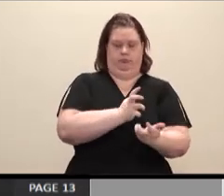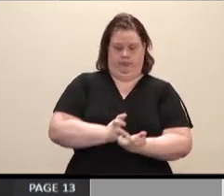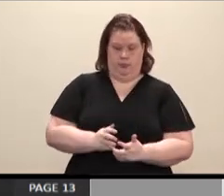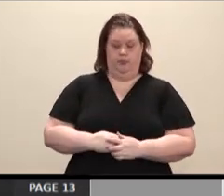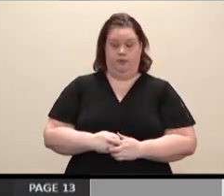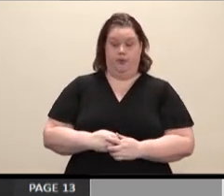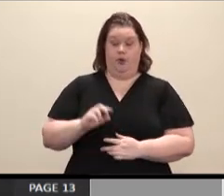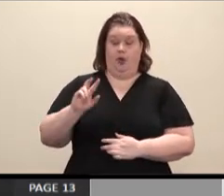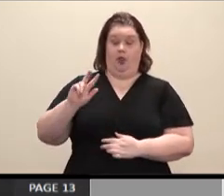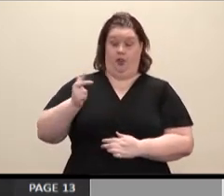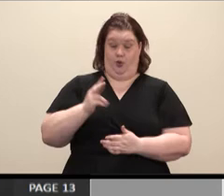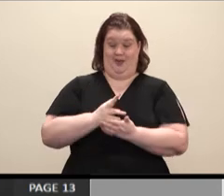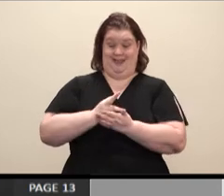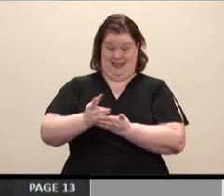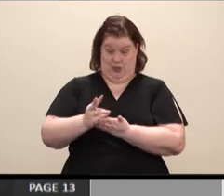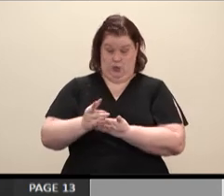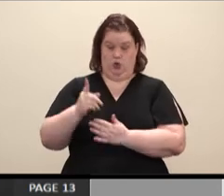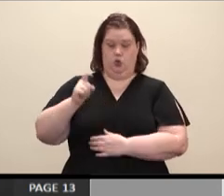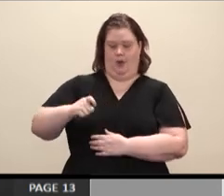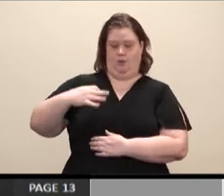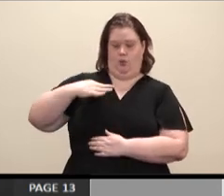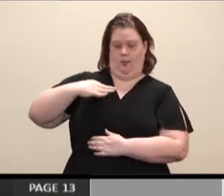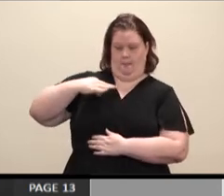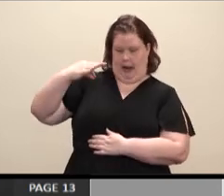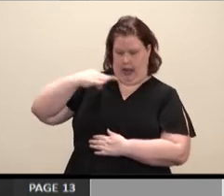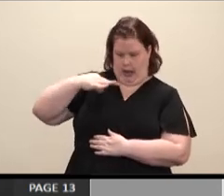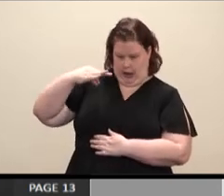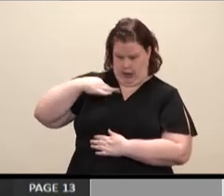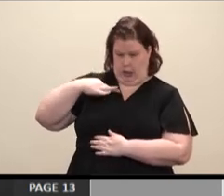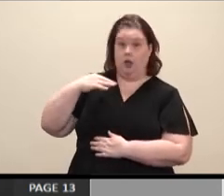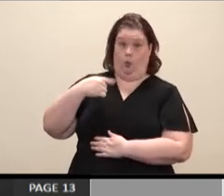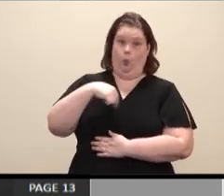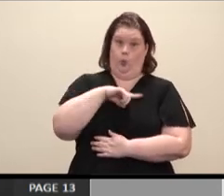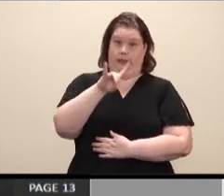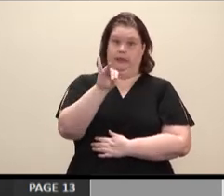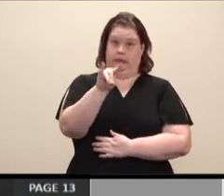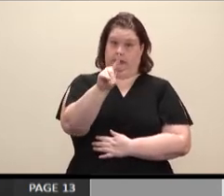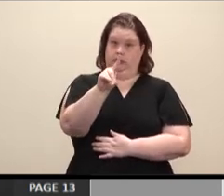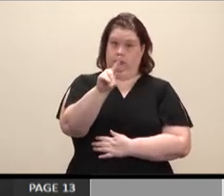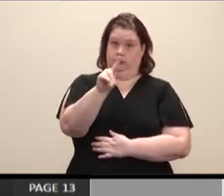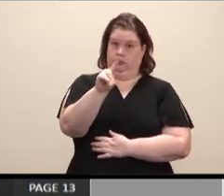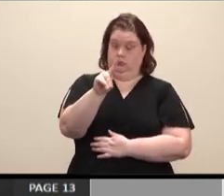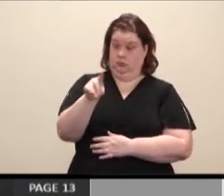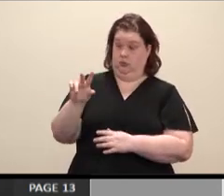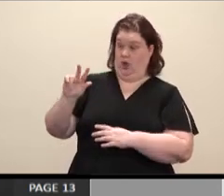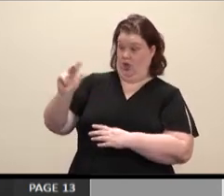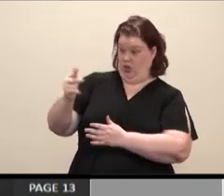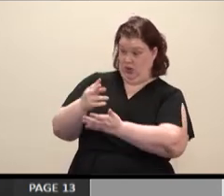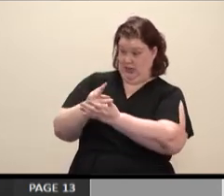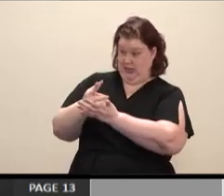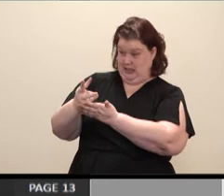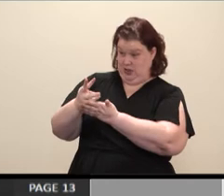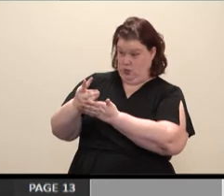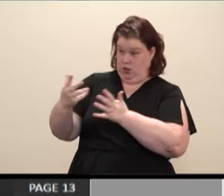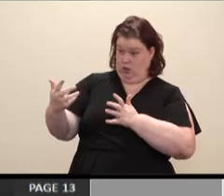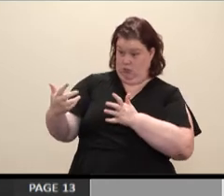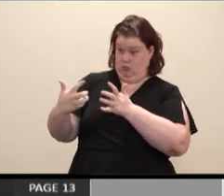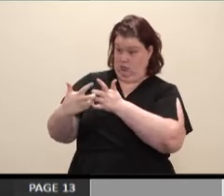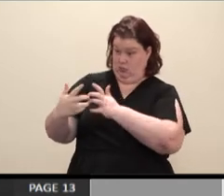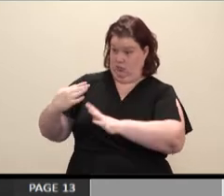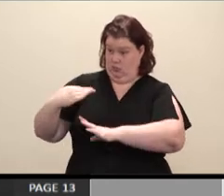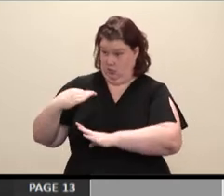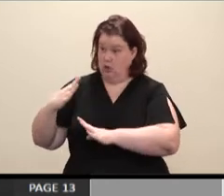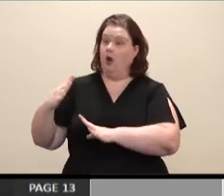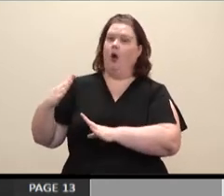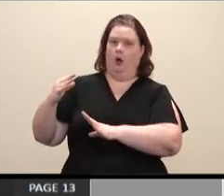6 weeks, which we did, because we did qualify. We were eligible under their criteria for the third 6 weeks. And then